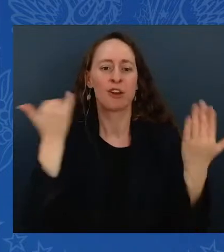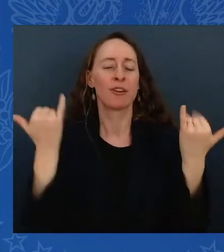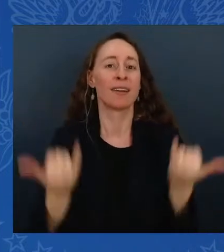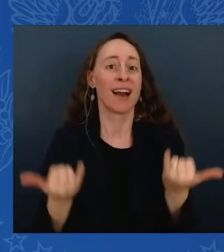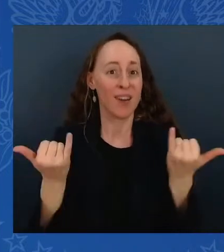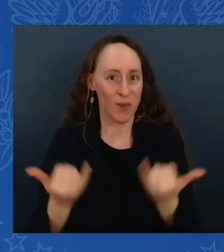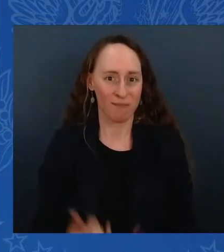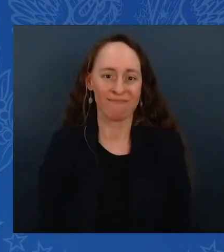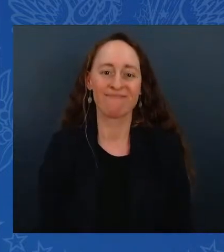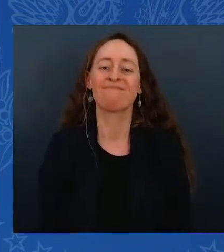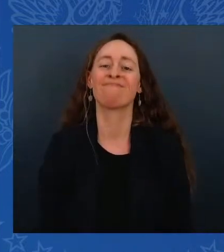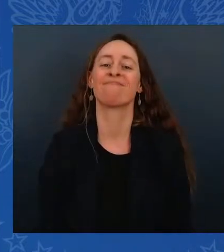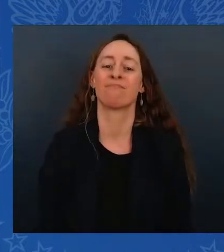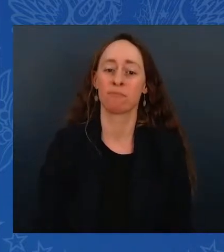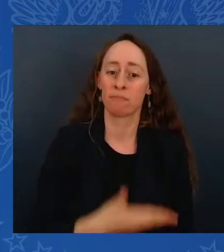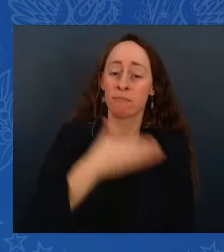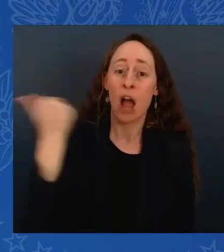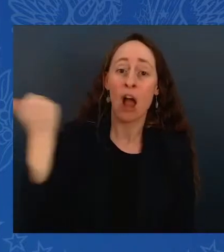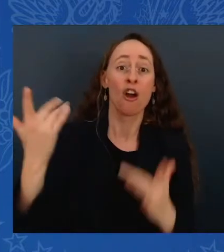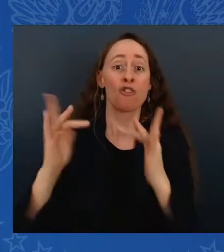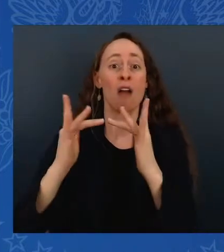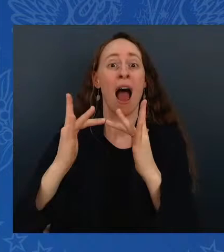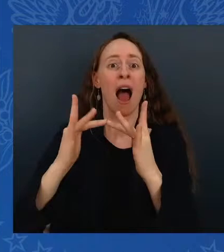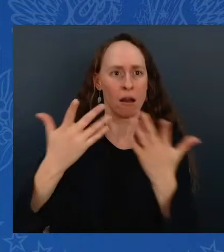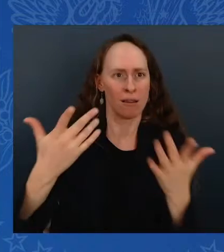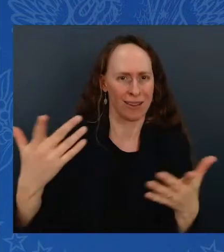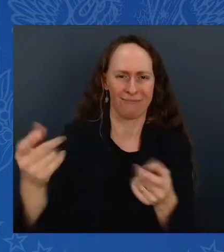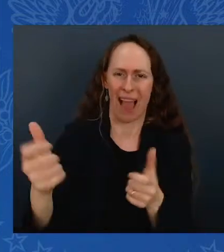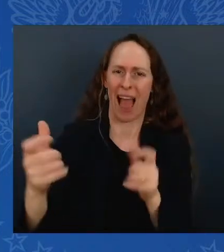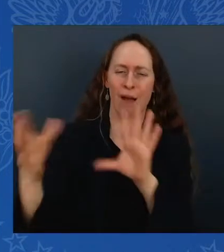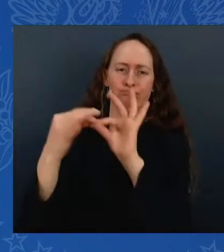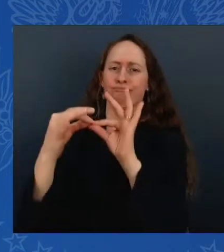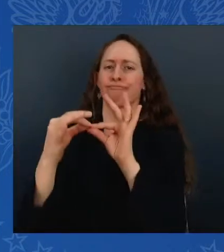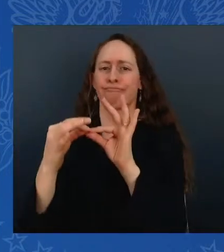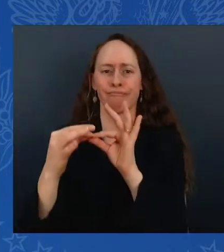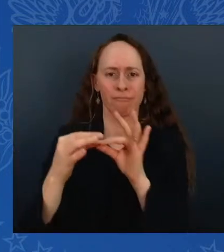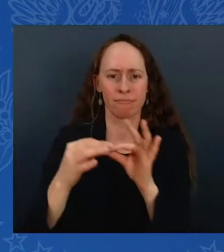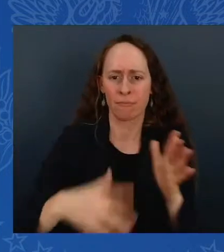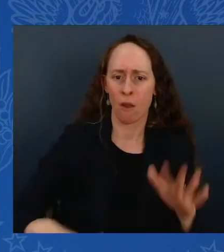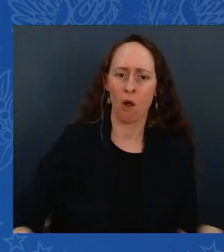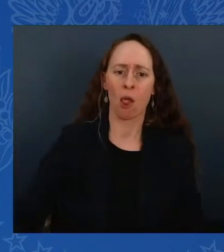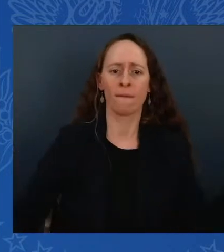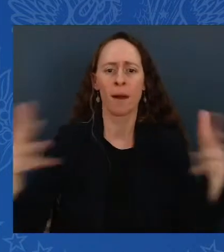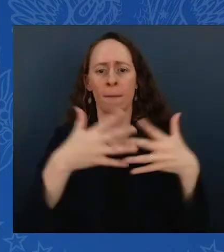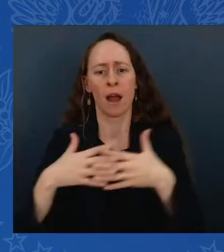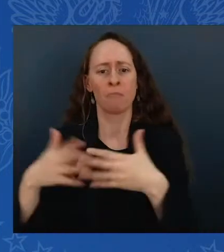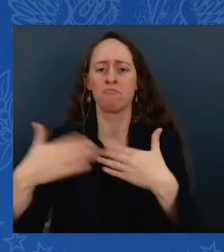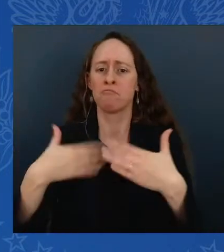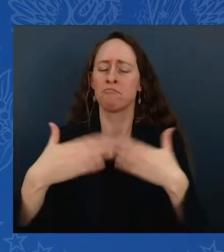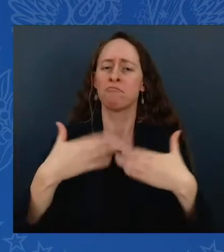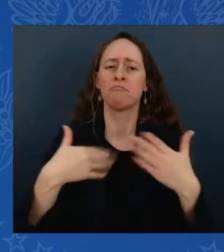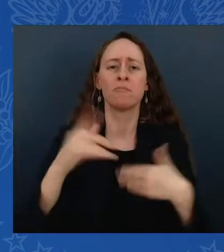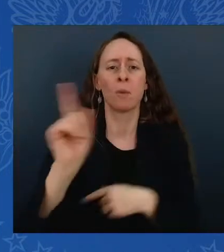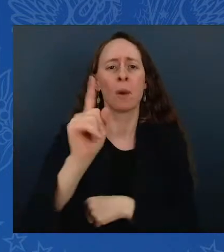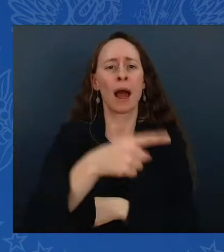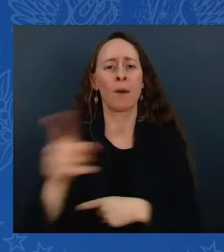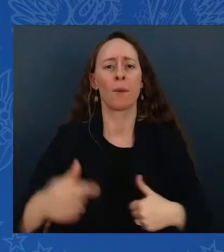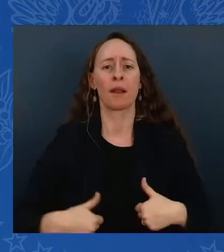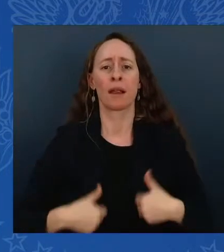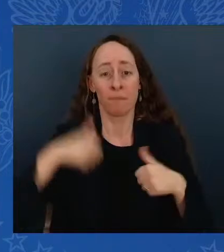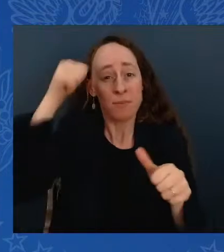high-speed internet for every American, no matter where they live, not unlike what Franklin Roosevelt did. Remember what he did? You don't remember, you weren't around, nor, by the way, I